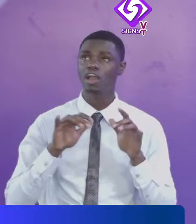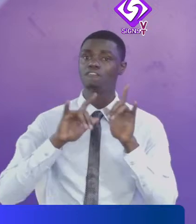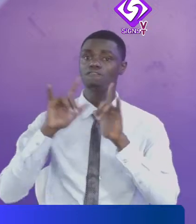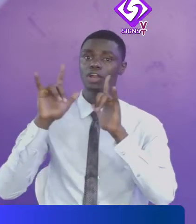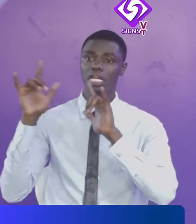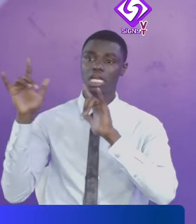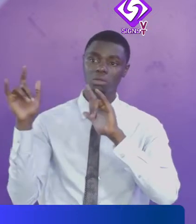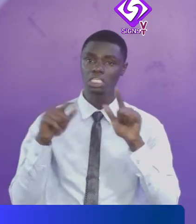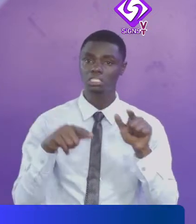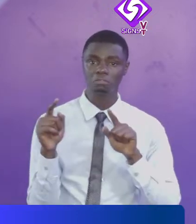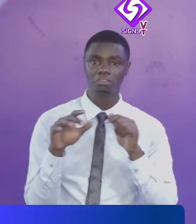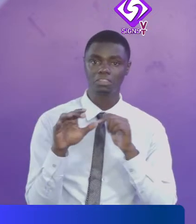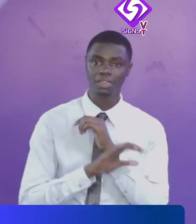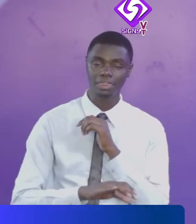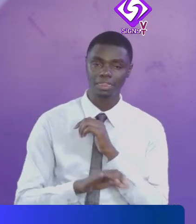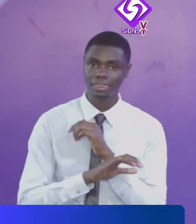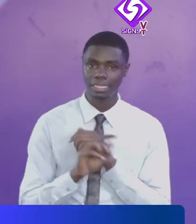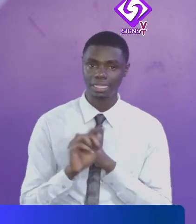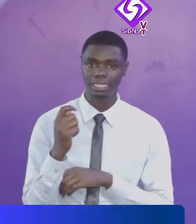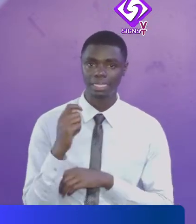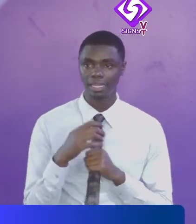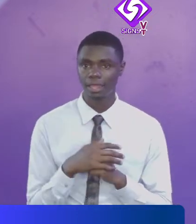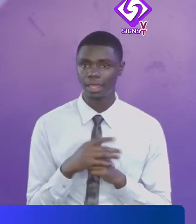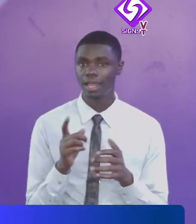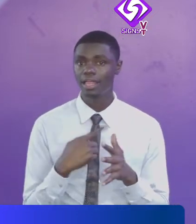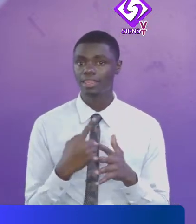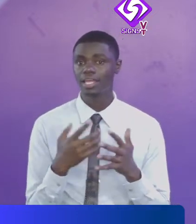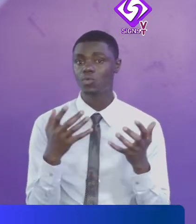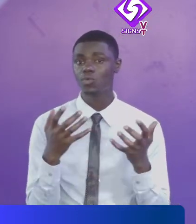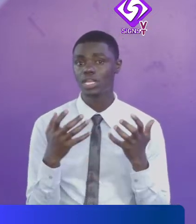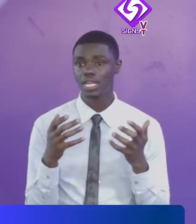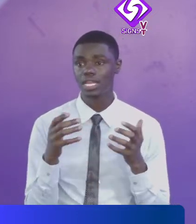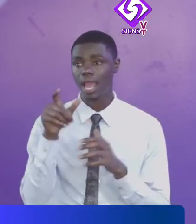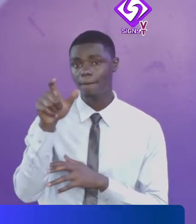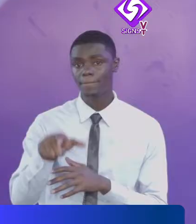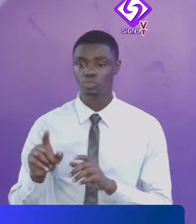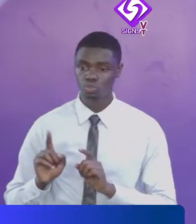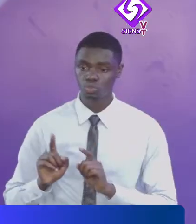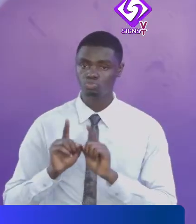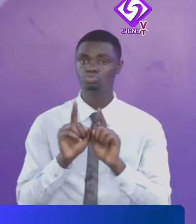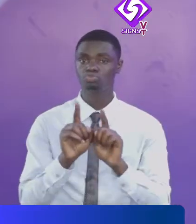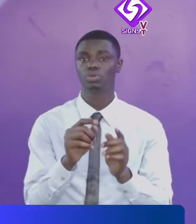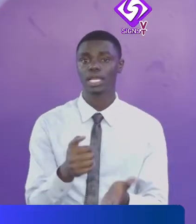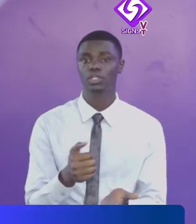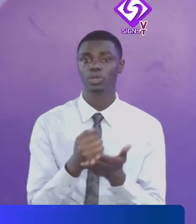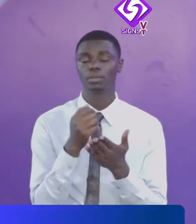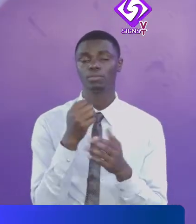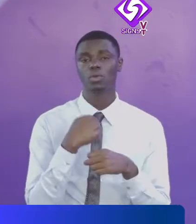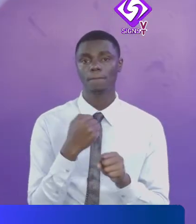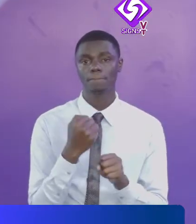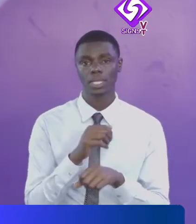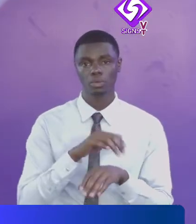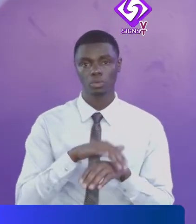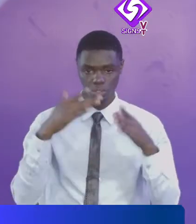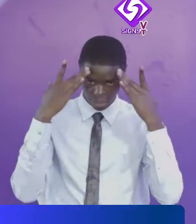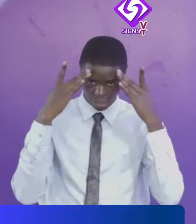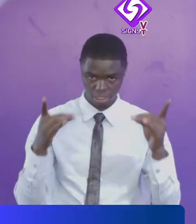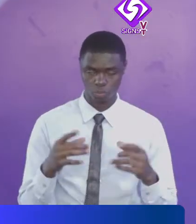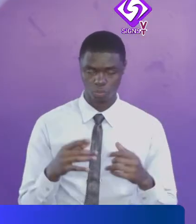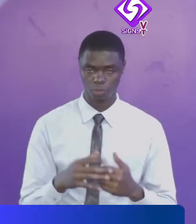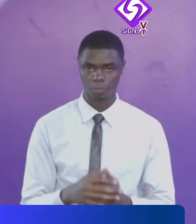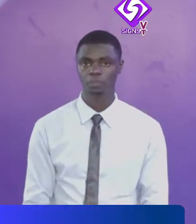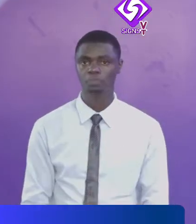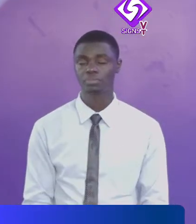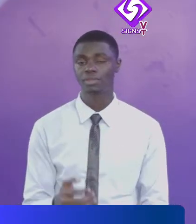have had in the recent past going away, then we do need somebody to walk that journey with you and help you make those decisions.